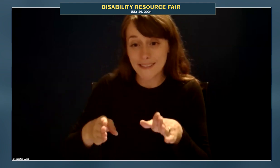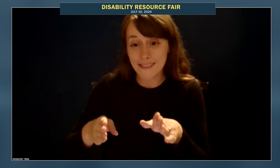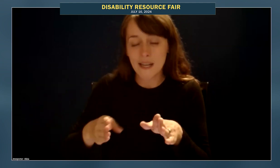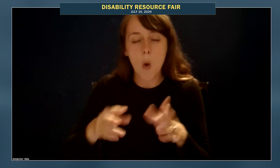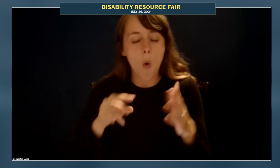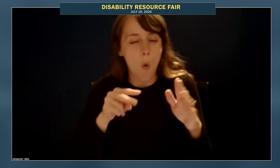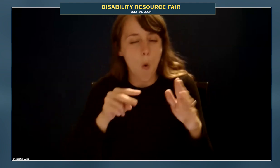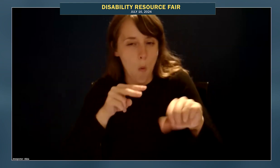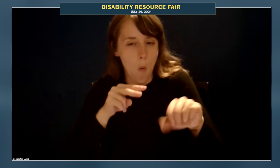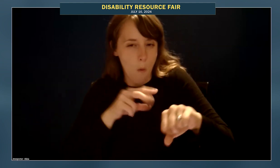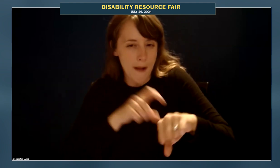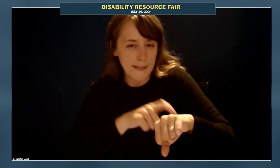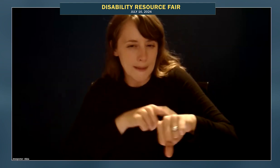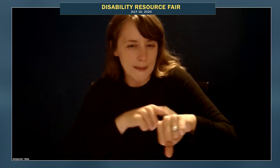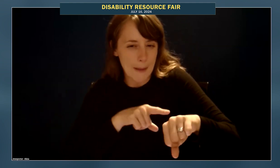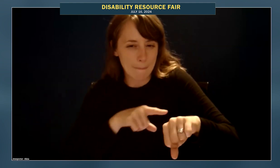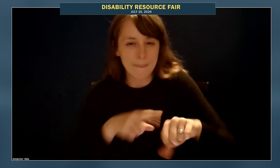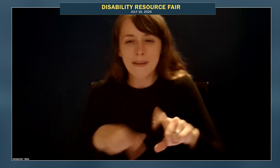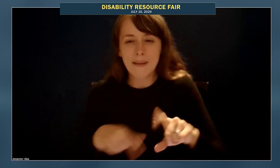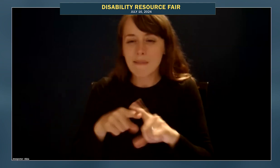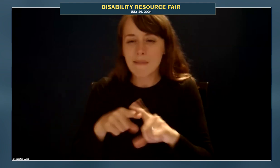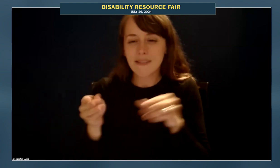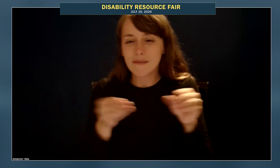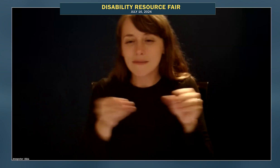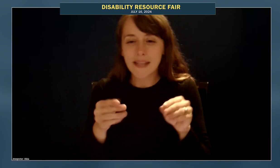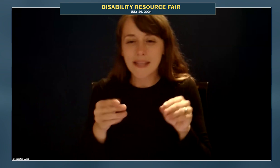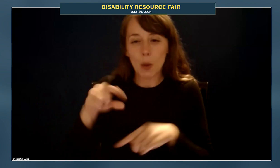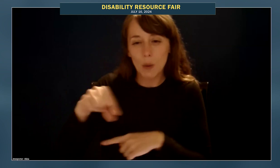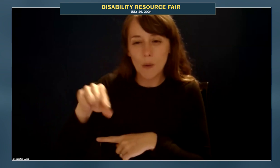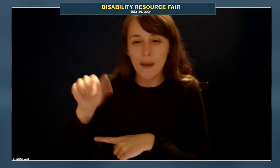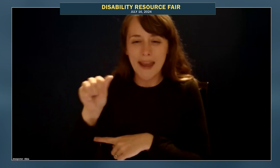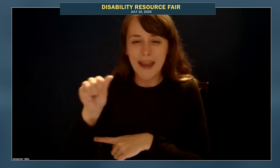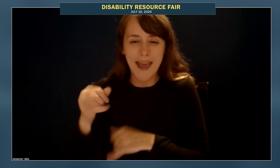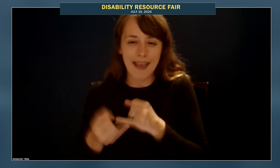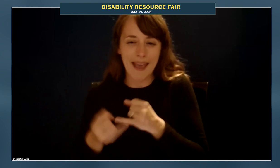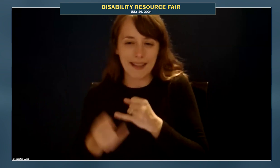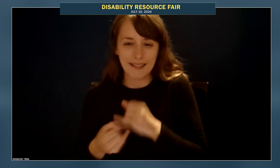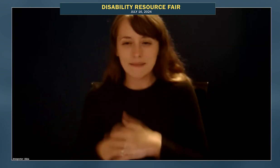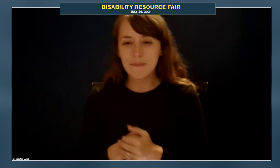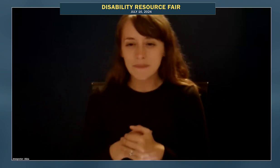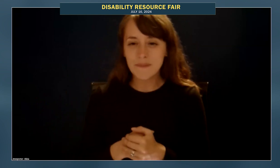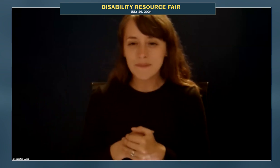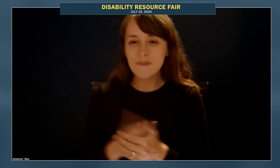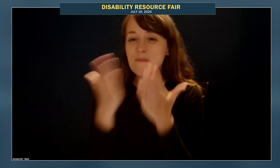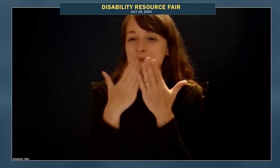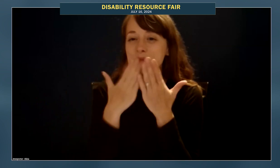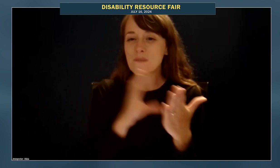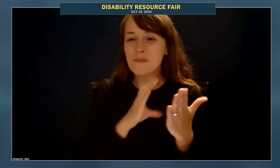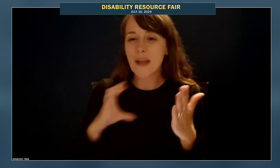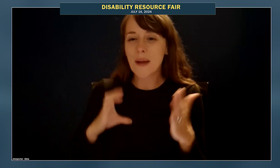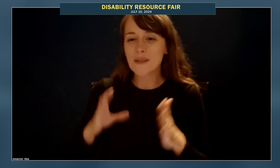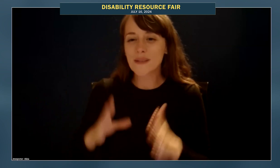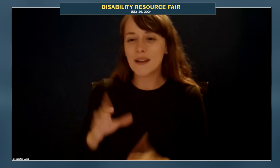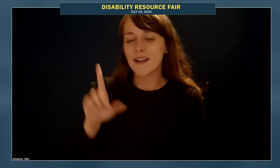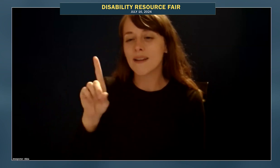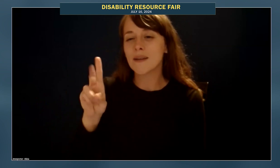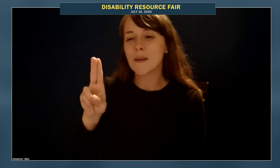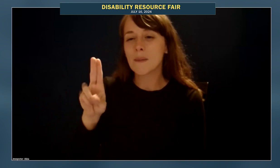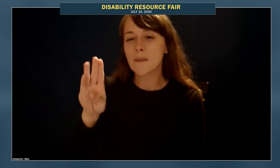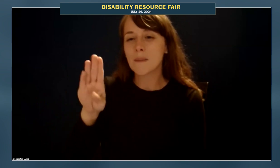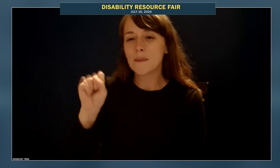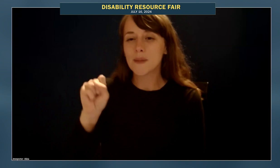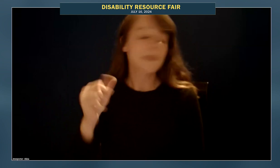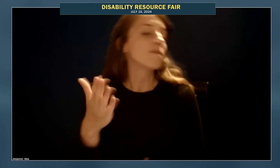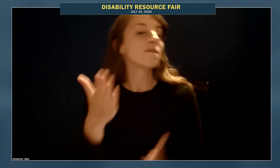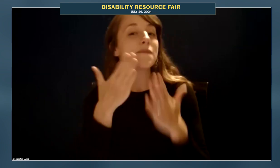facilitate the question and answer segment. Thank you, Councillor Dubs. Thank you so much, Amy, and thanks for everybody for being